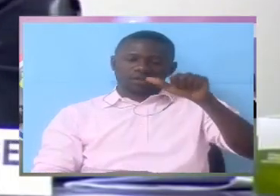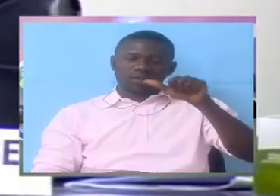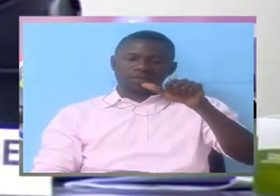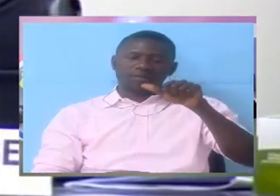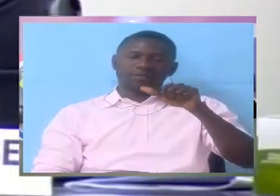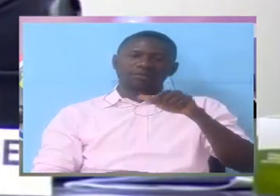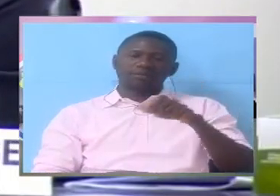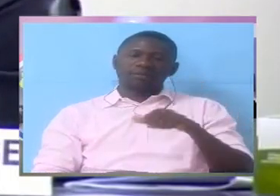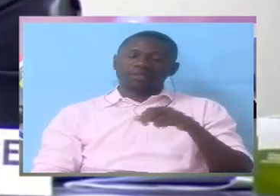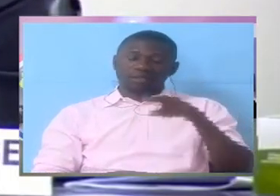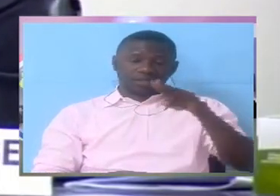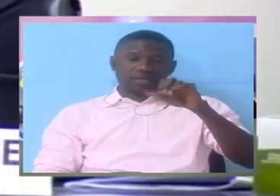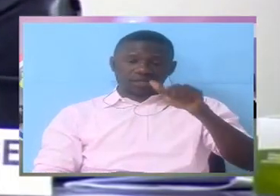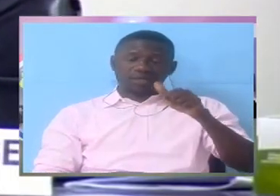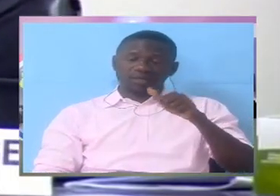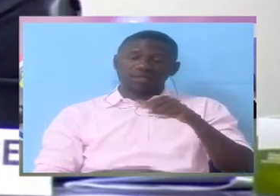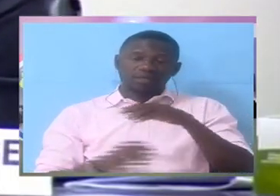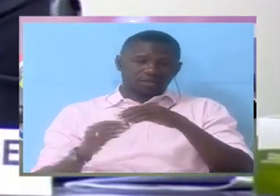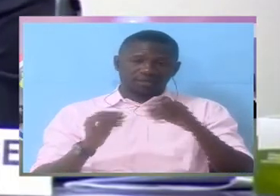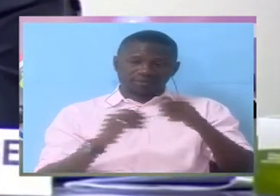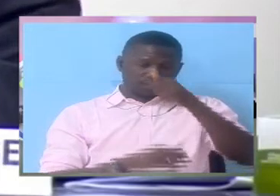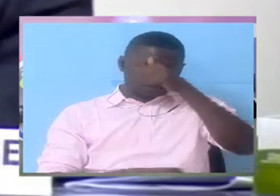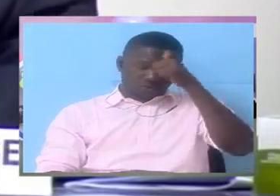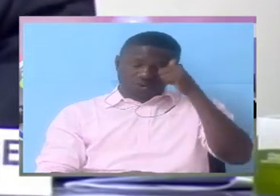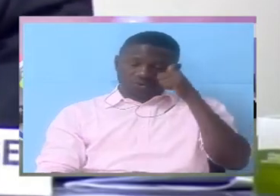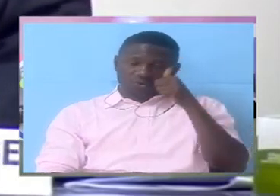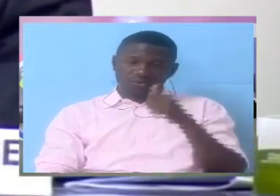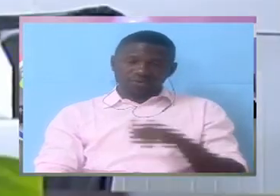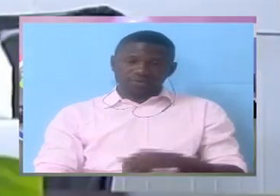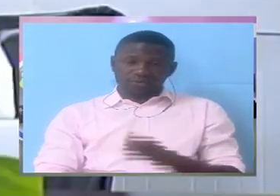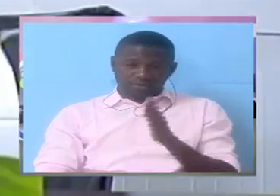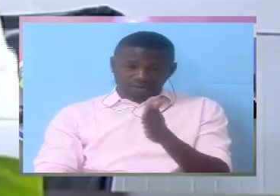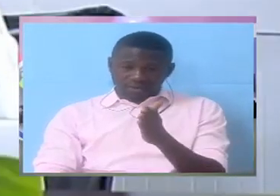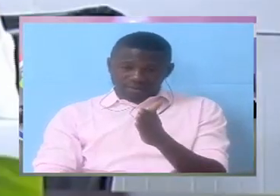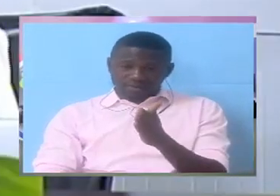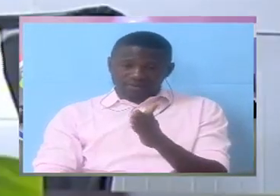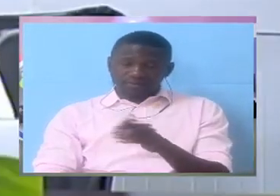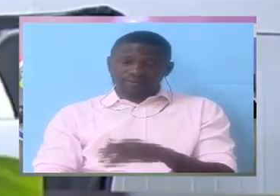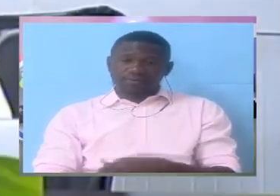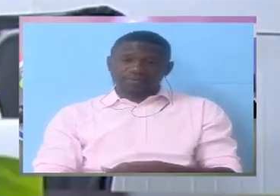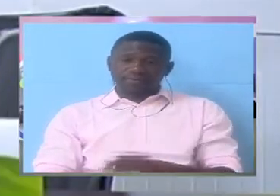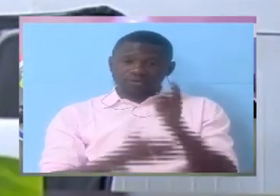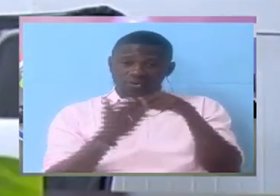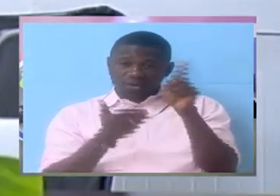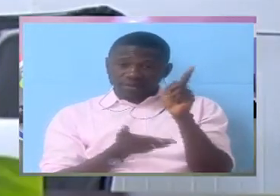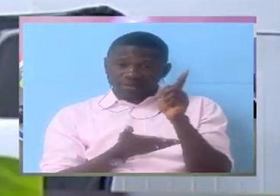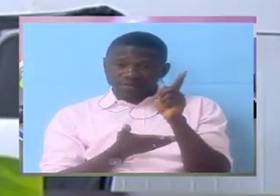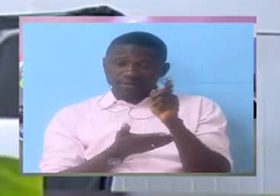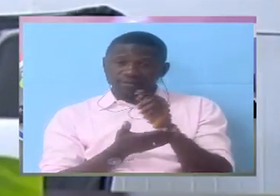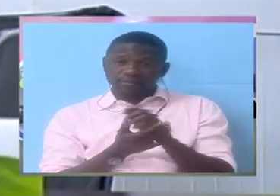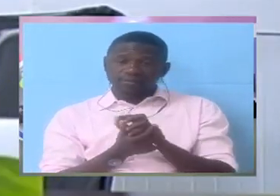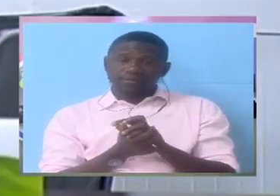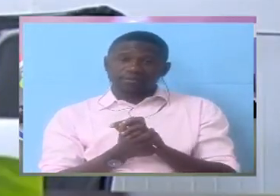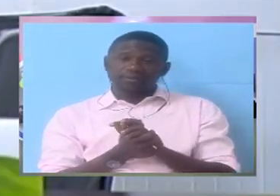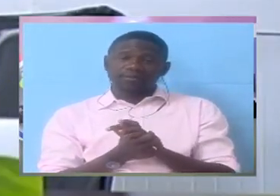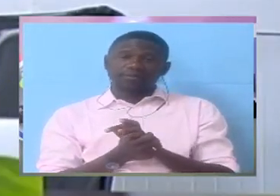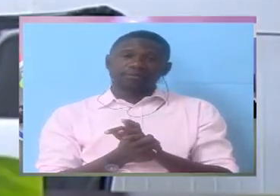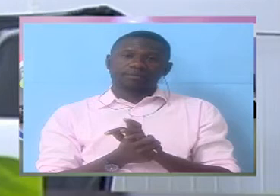was a NIA case. NIA do ku kuola. Right. Tumanya. Correct. Lamba.